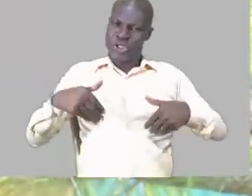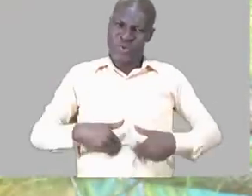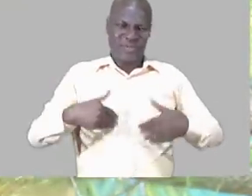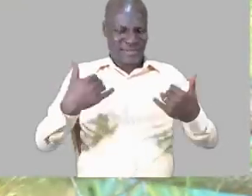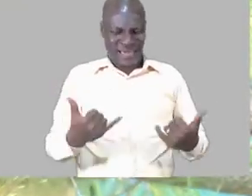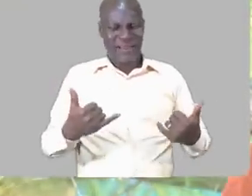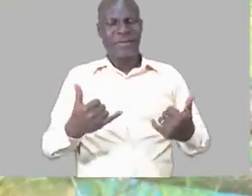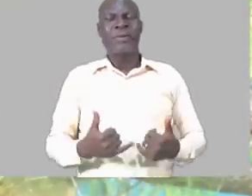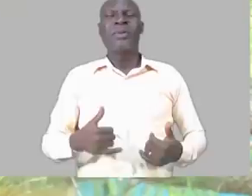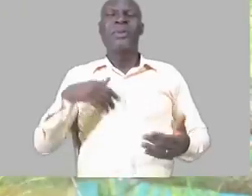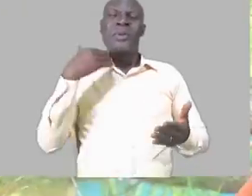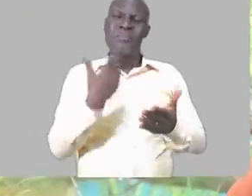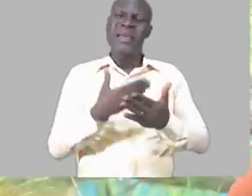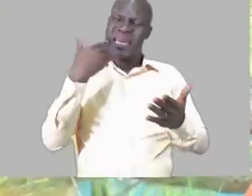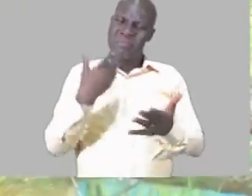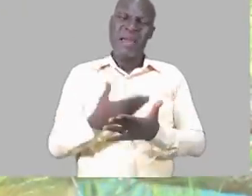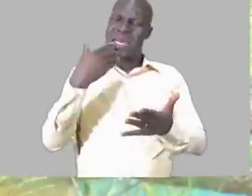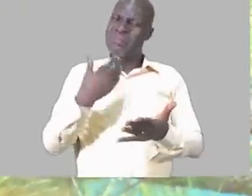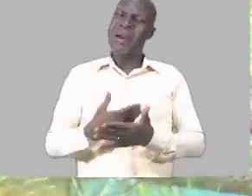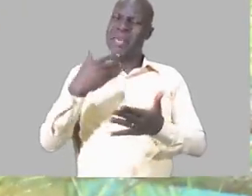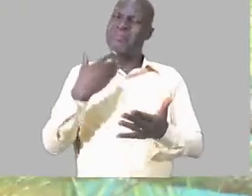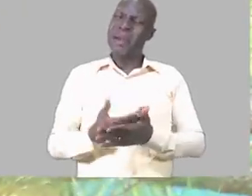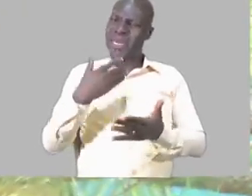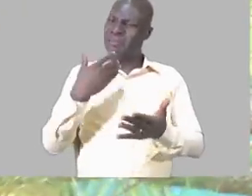aba sika nibre ayemo mase twom